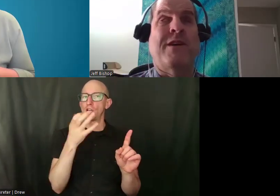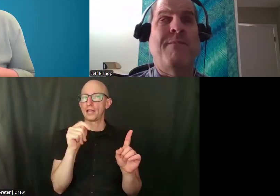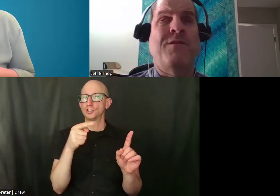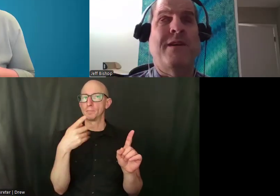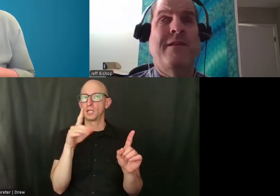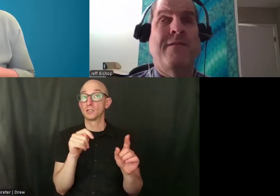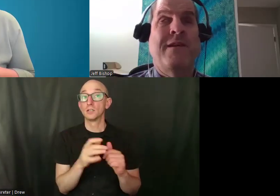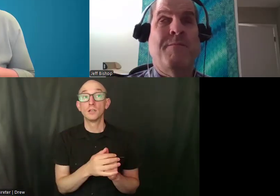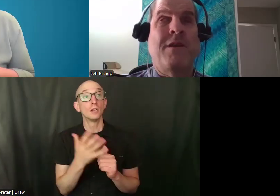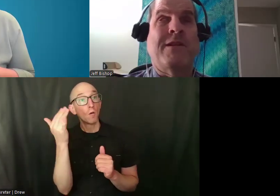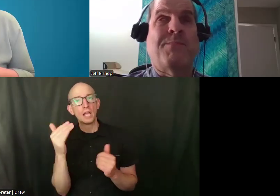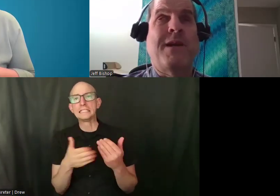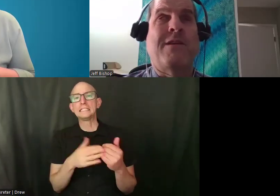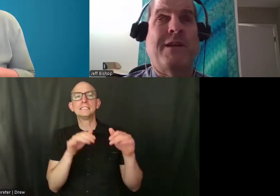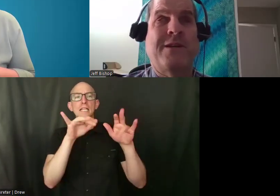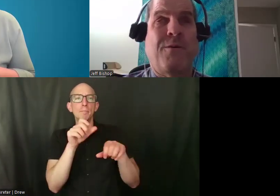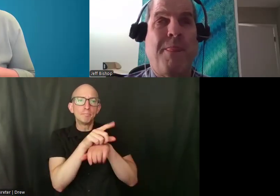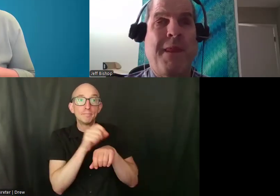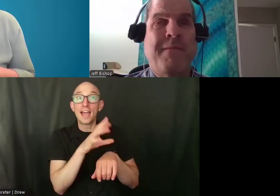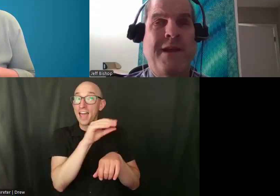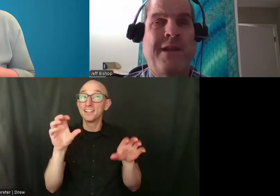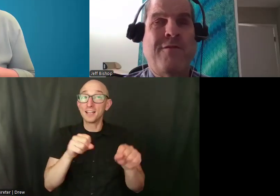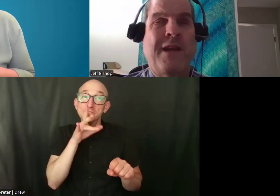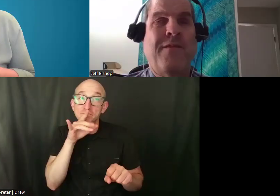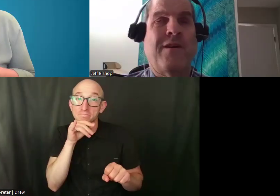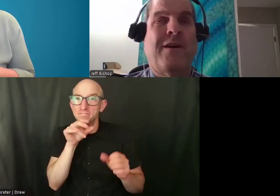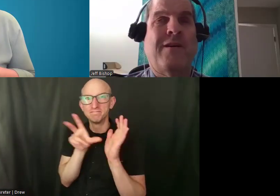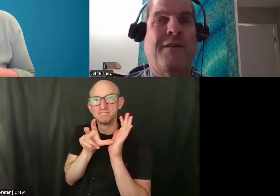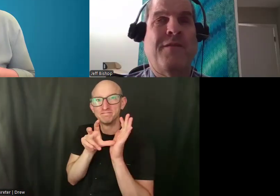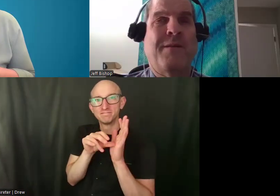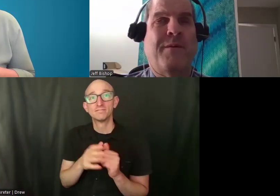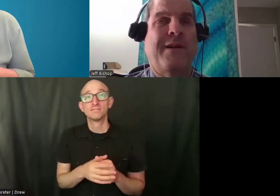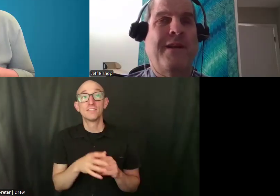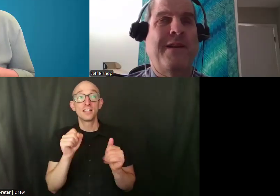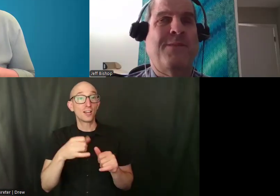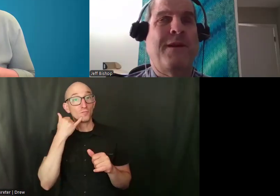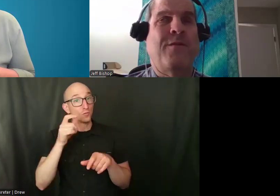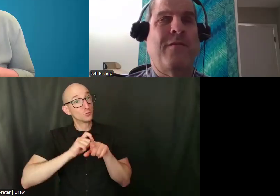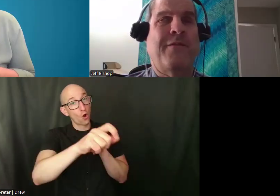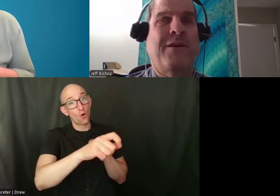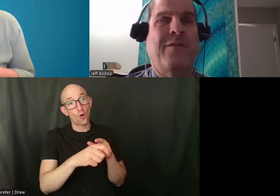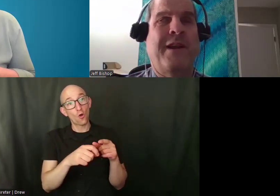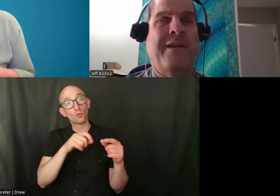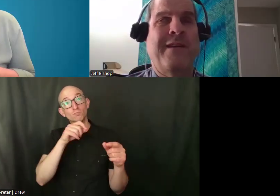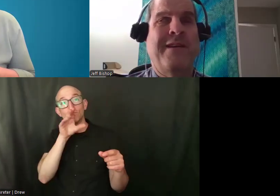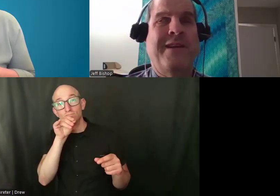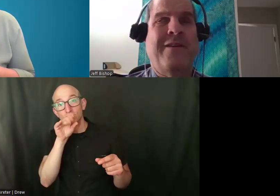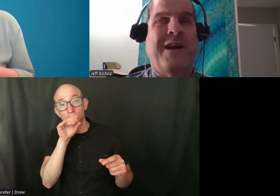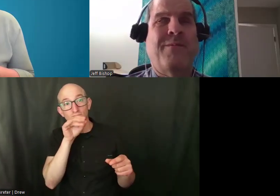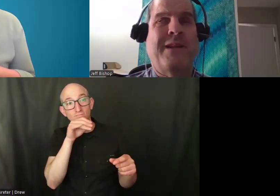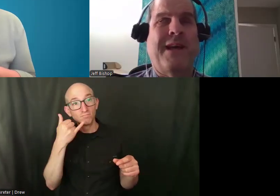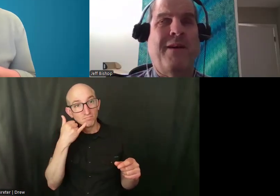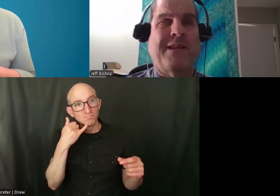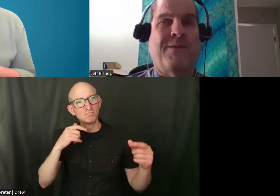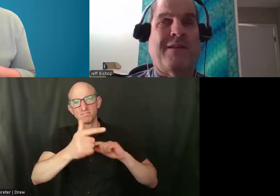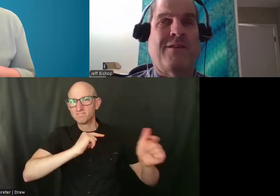you type to it, but you can speak to it too. And you can even call a phone number and speak to it over the phone and interact